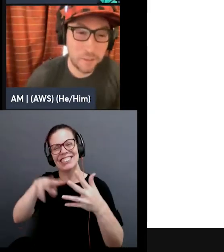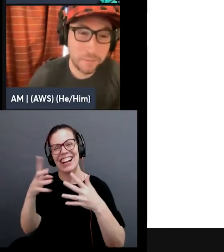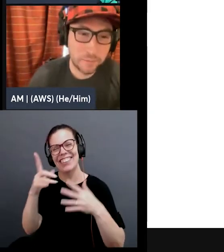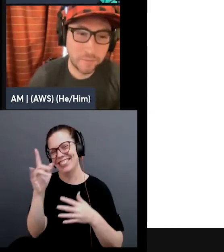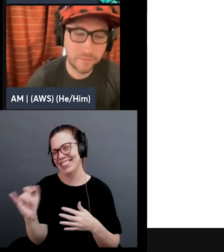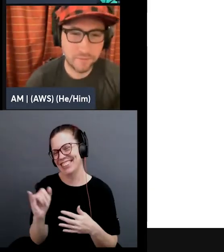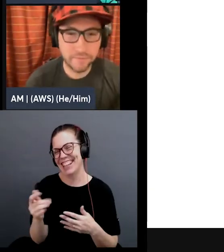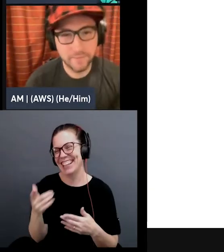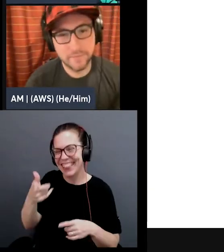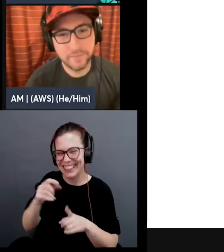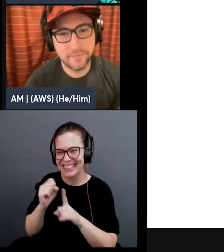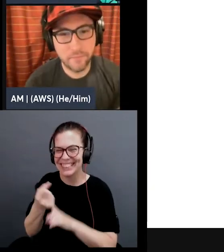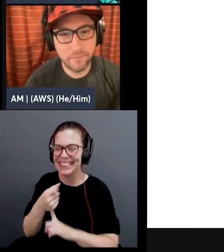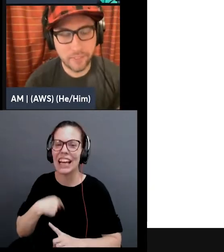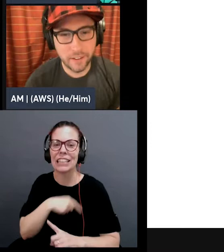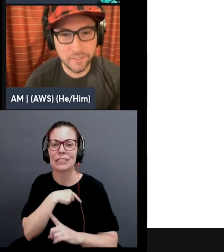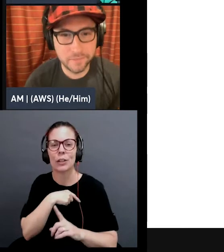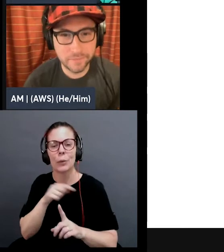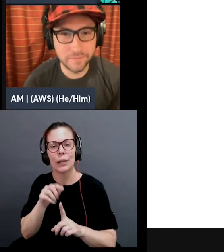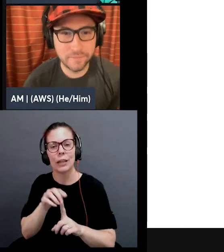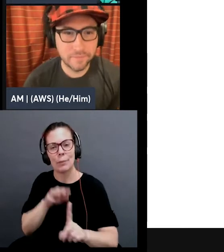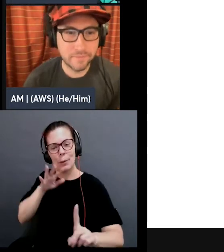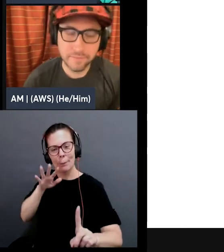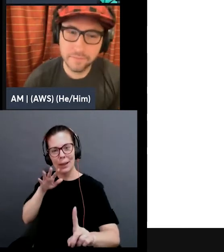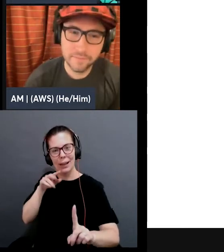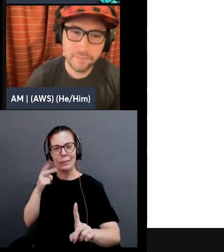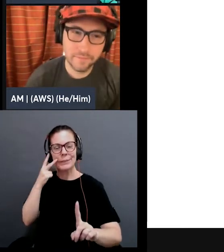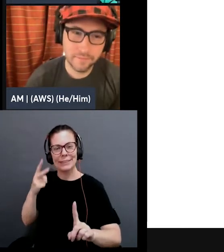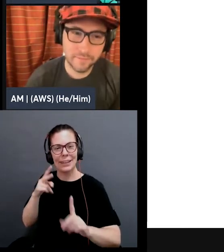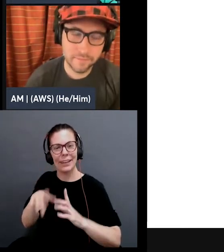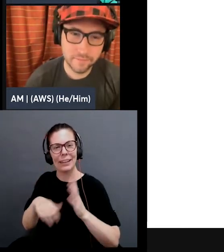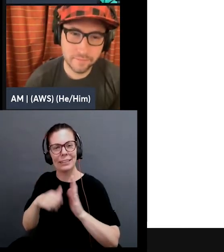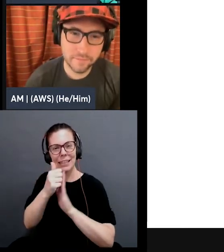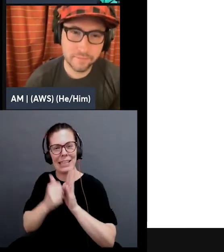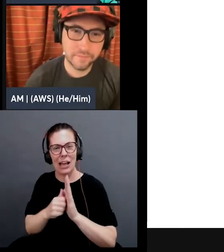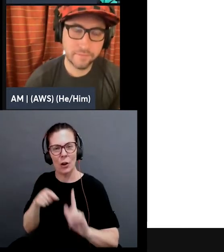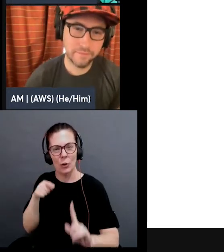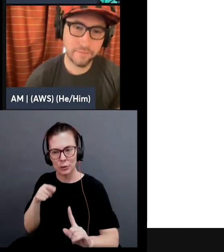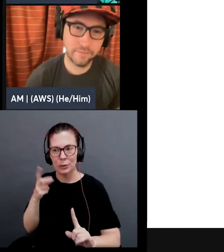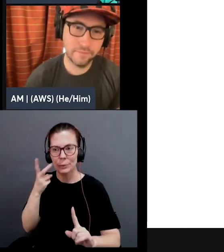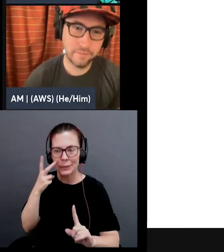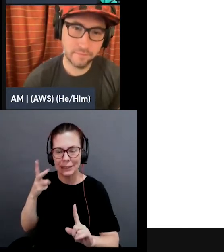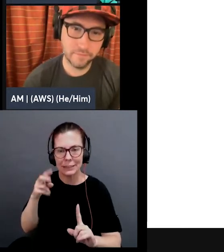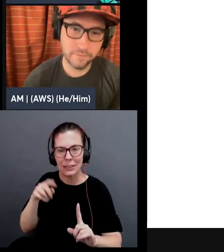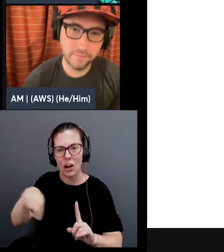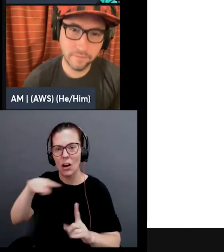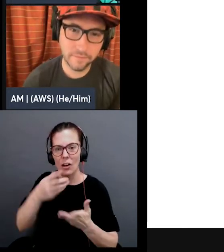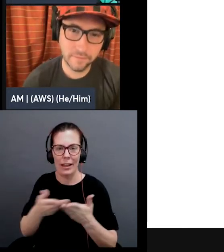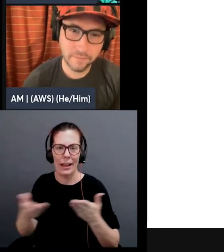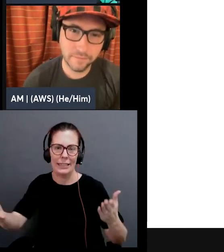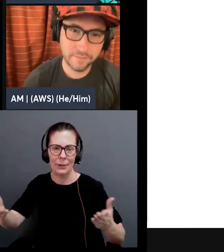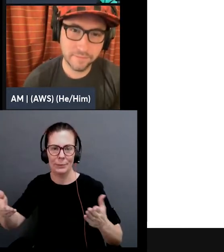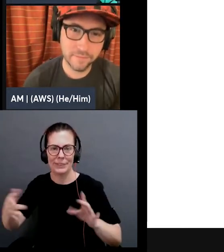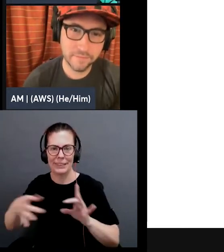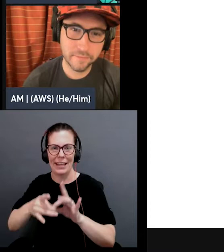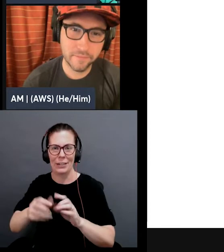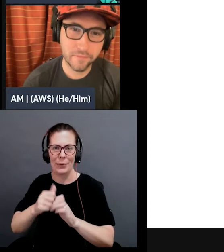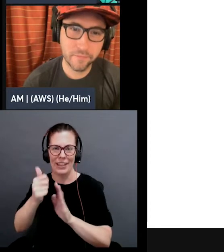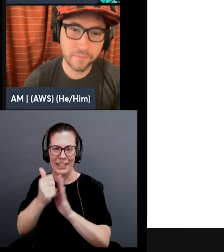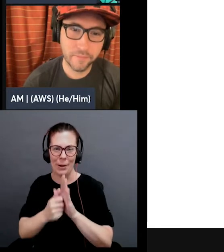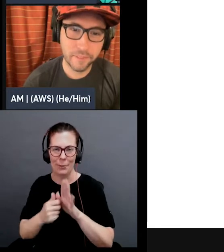we basically pulled back. We found a specific account, and we found all of the items connected to this. So